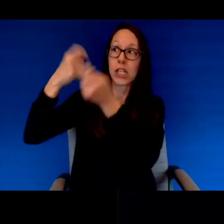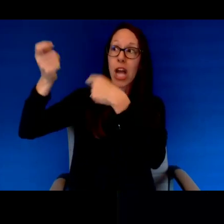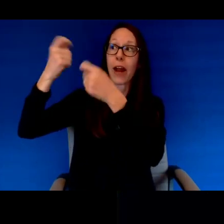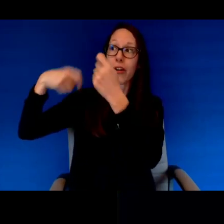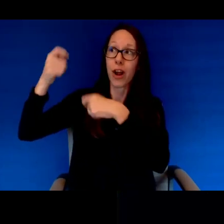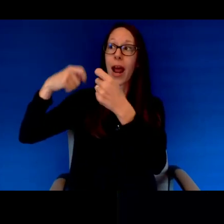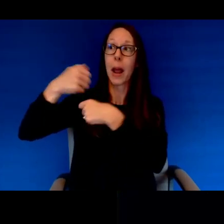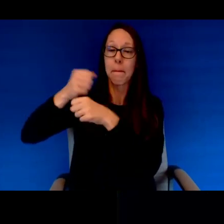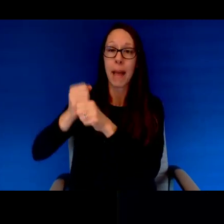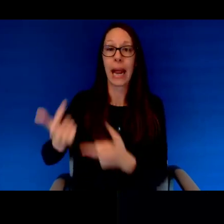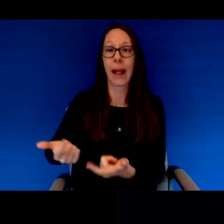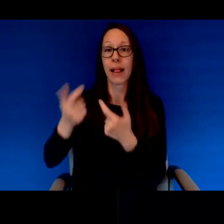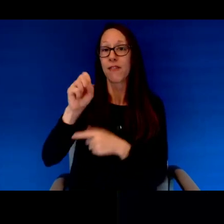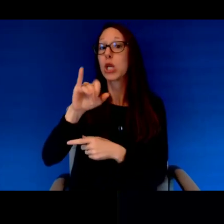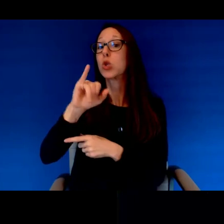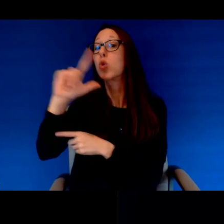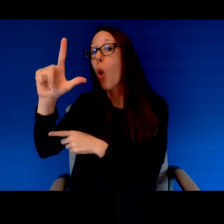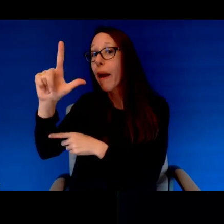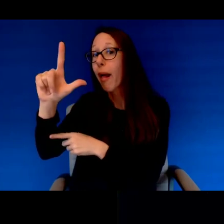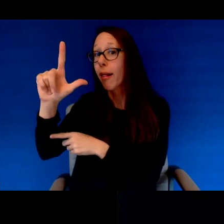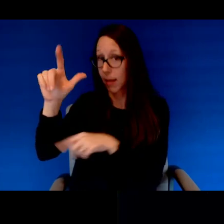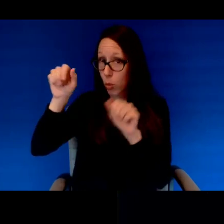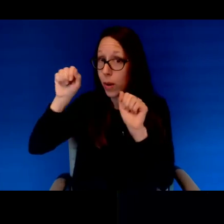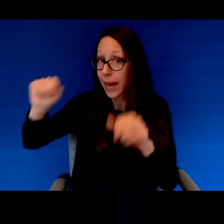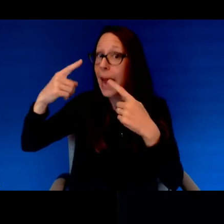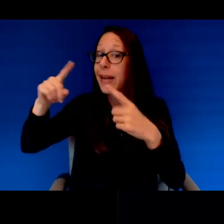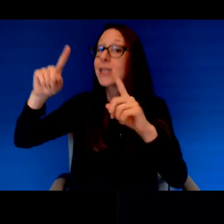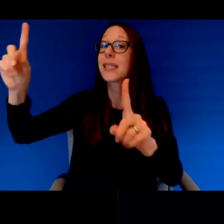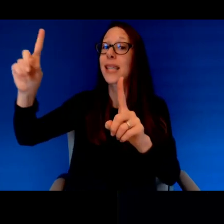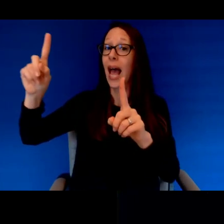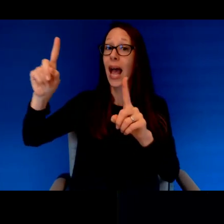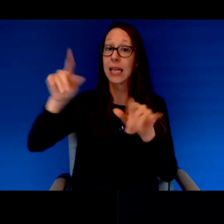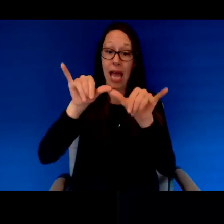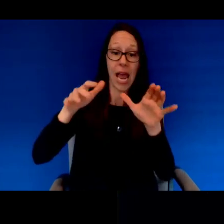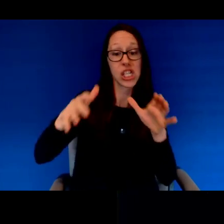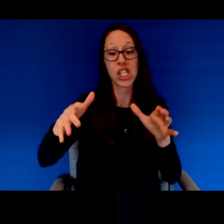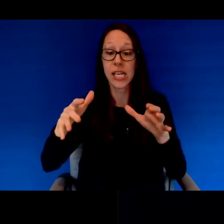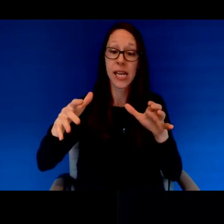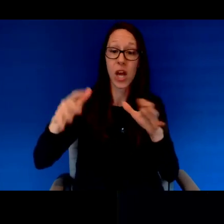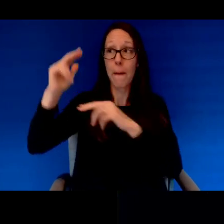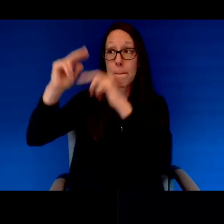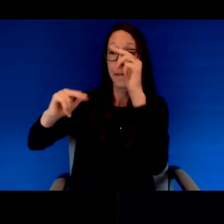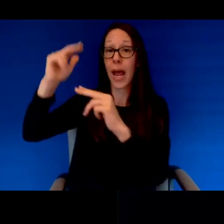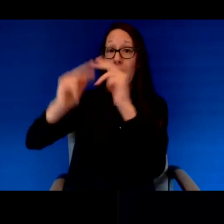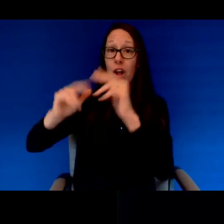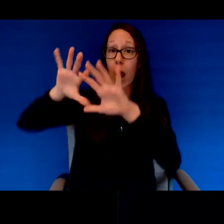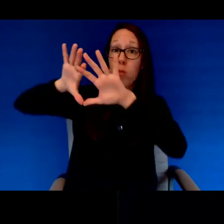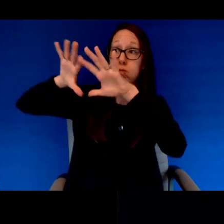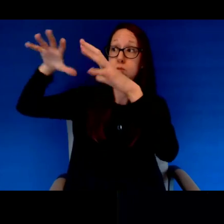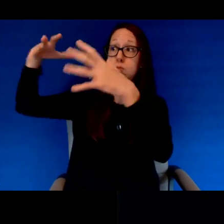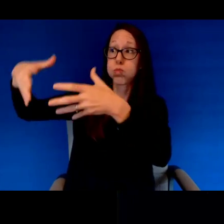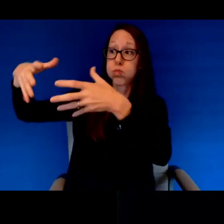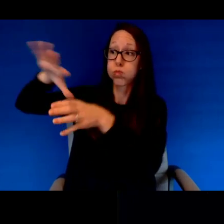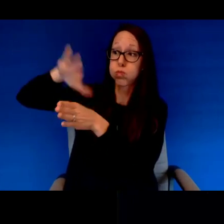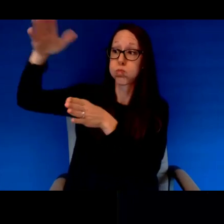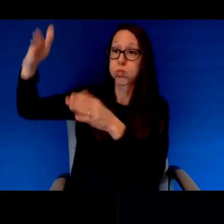living soil. So if we can do that and eventually engineers could come in and, like you said, build some kind of biosphere or something, that would